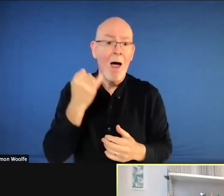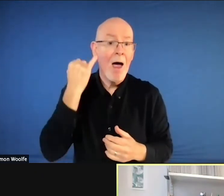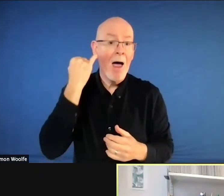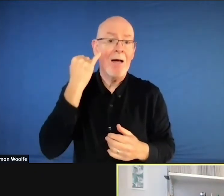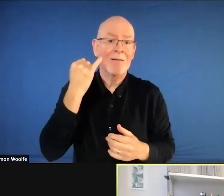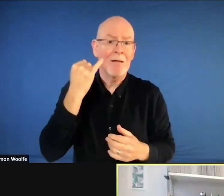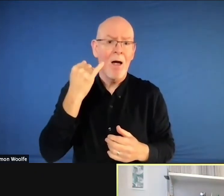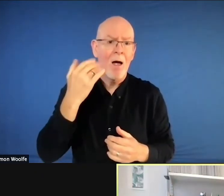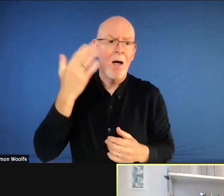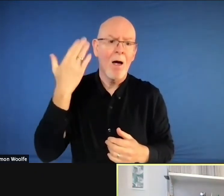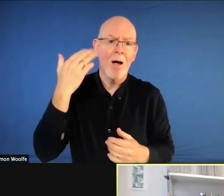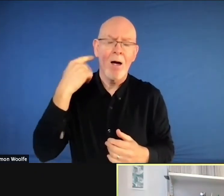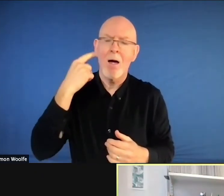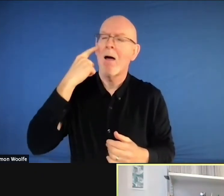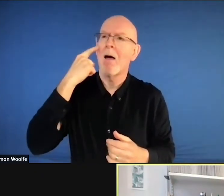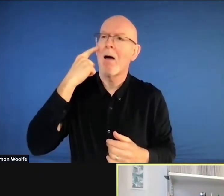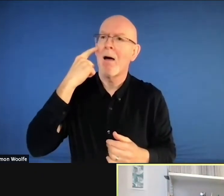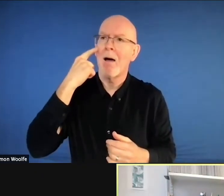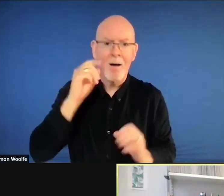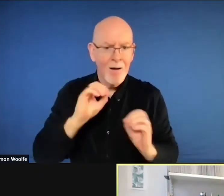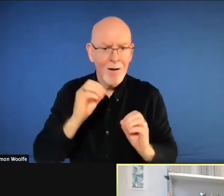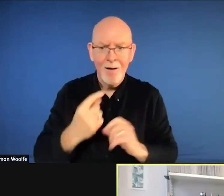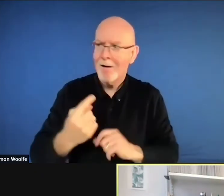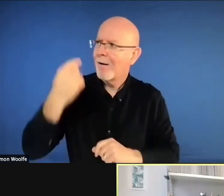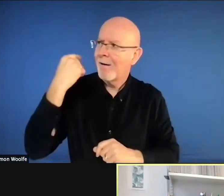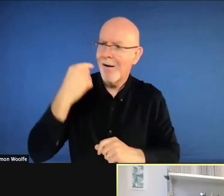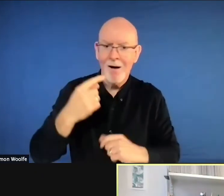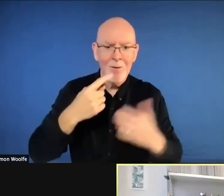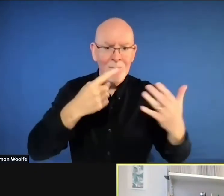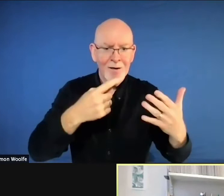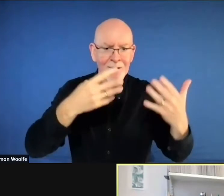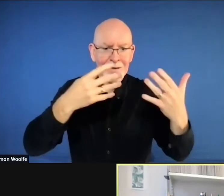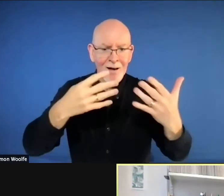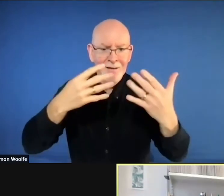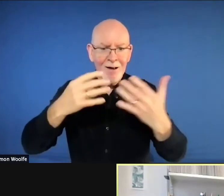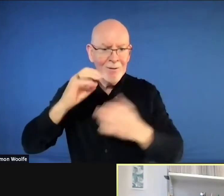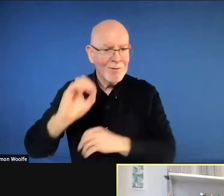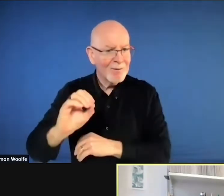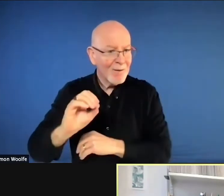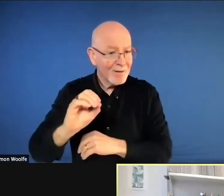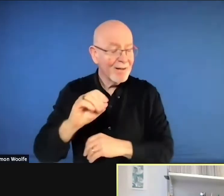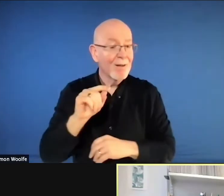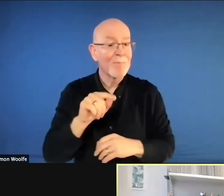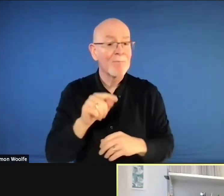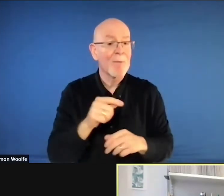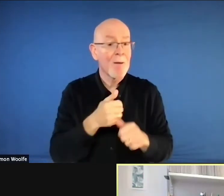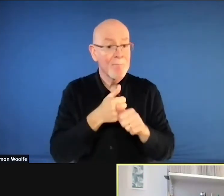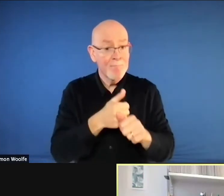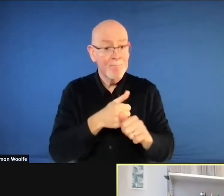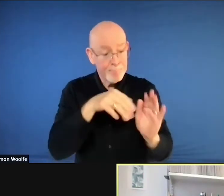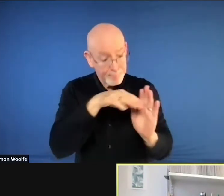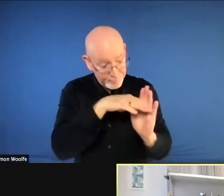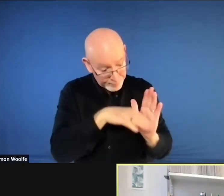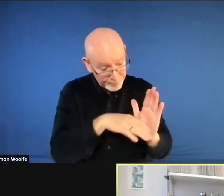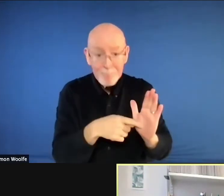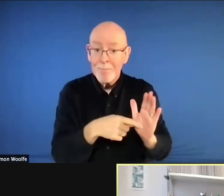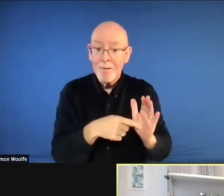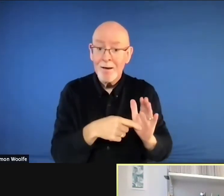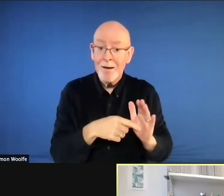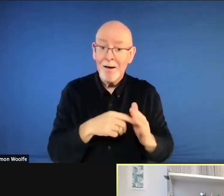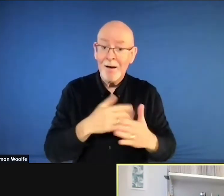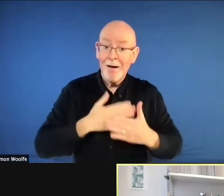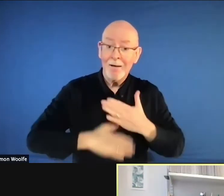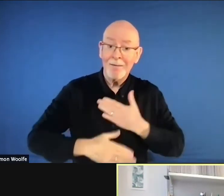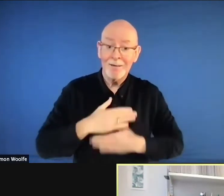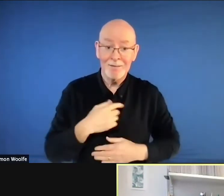that which really sort of took off at the beginning of this millennium was making certain that do no